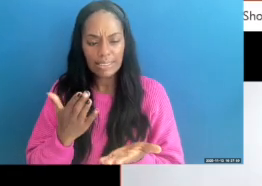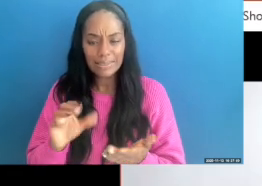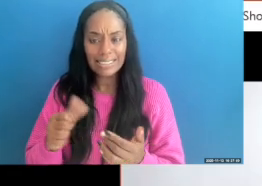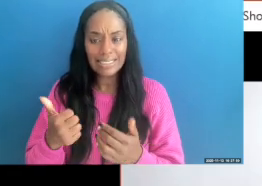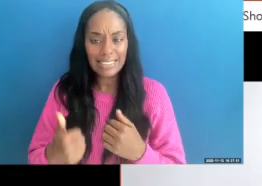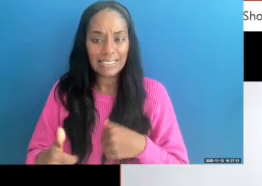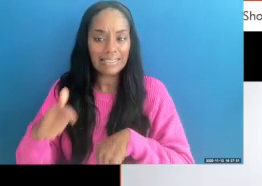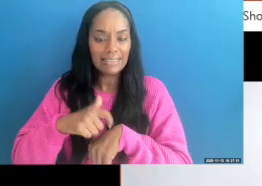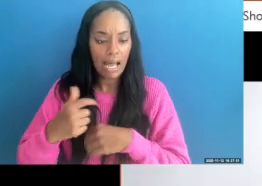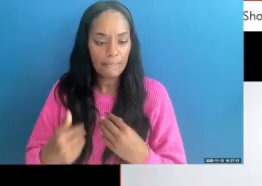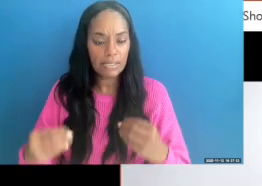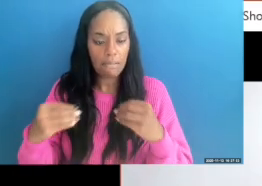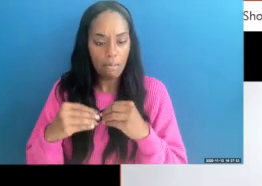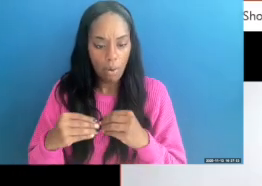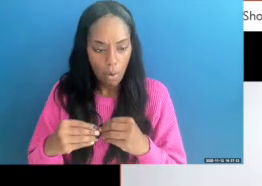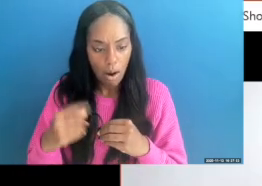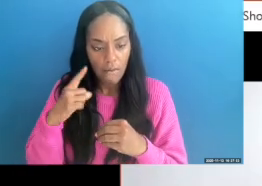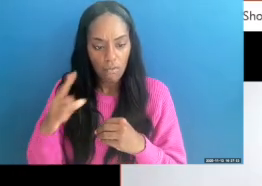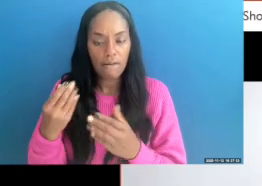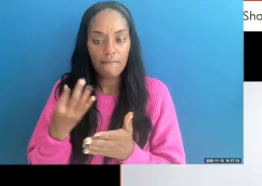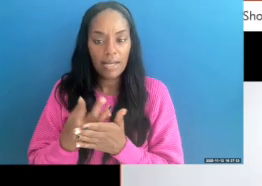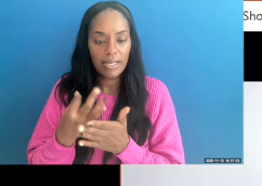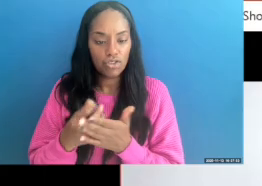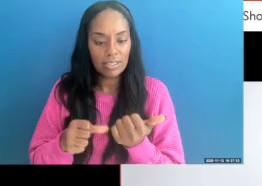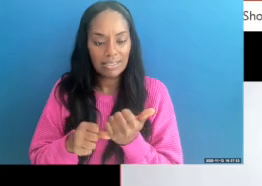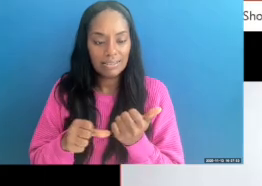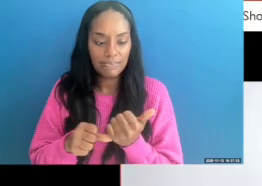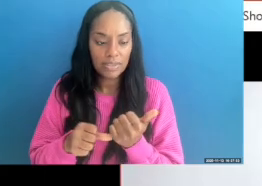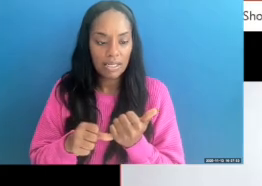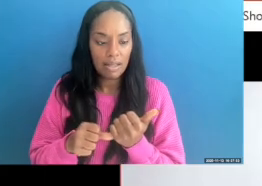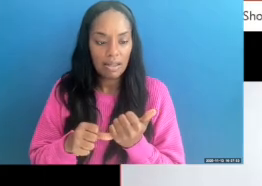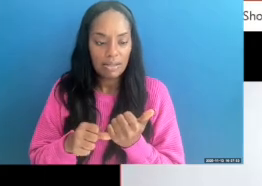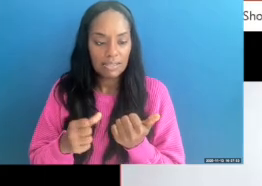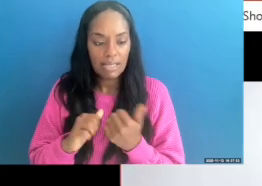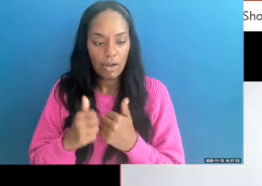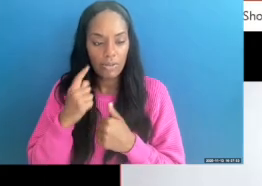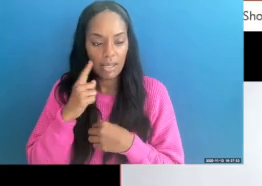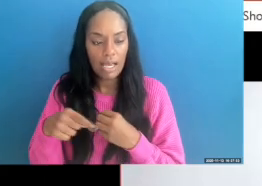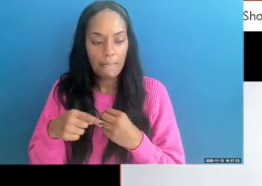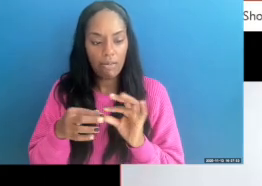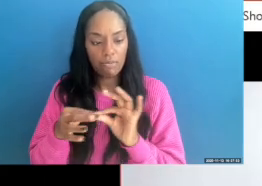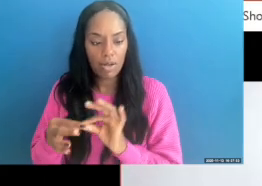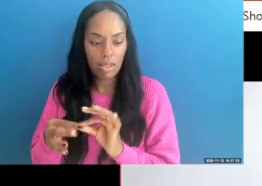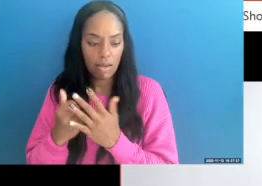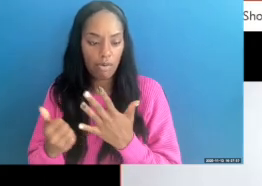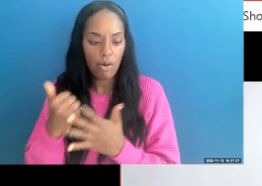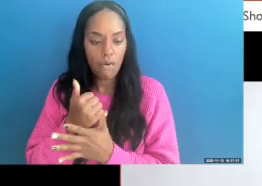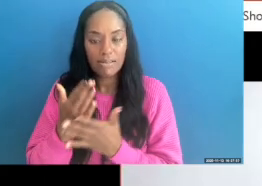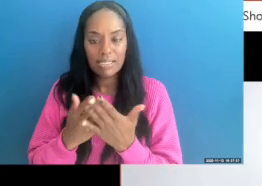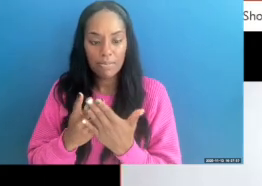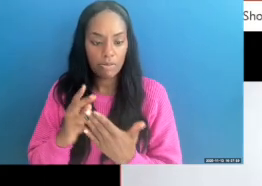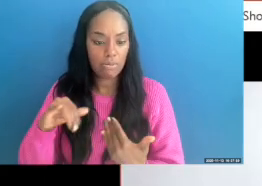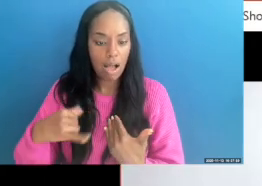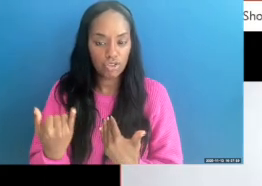10 times the per vehicle amount of financing assistance, and sort of like how you're thinking about the relative priority of some of